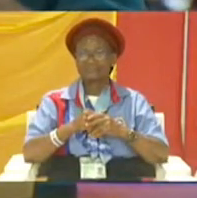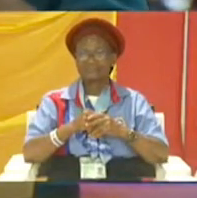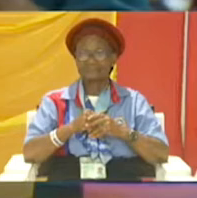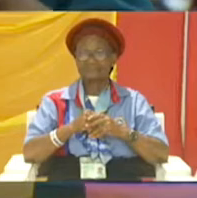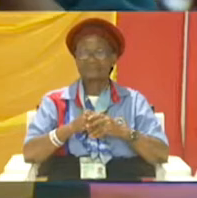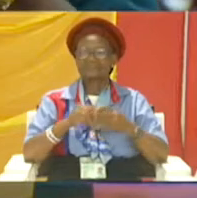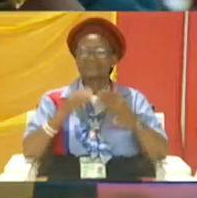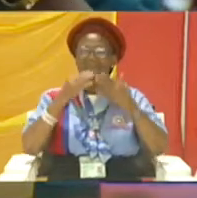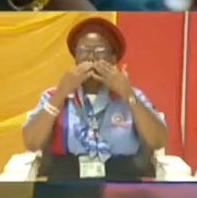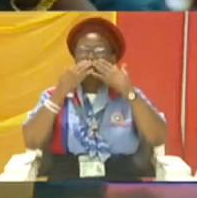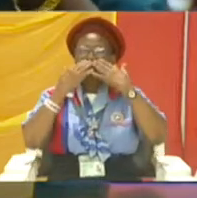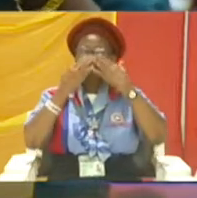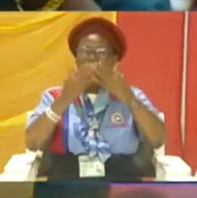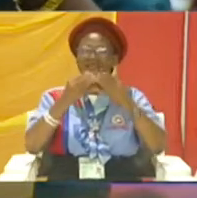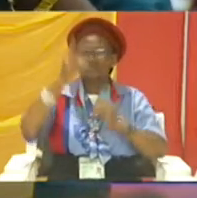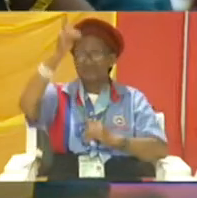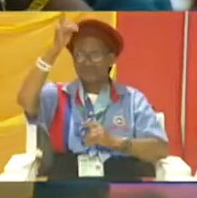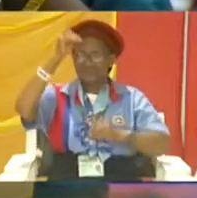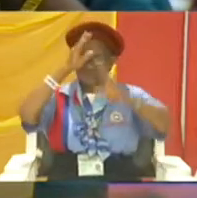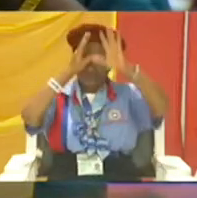Thank you, Daddy. Daddy, a show.